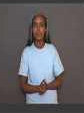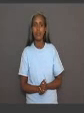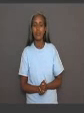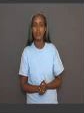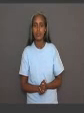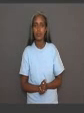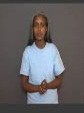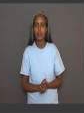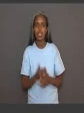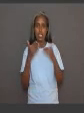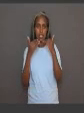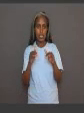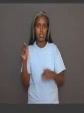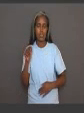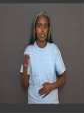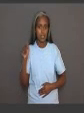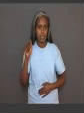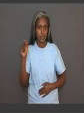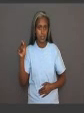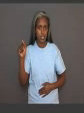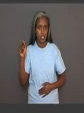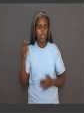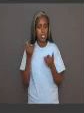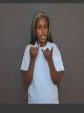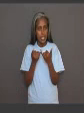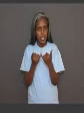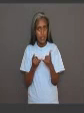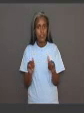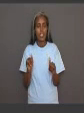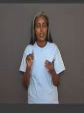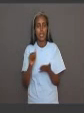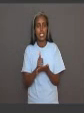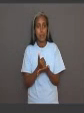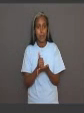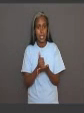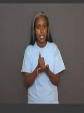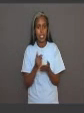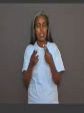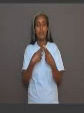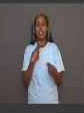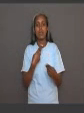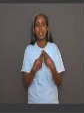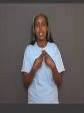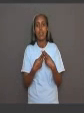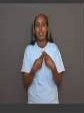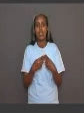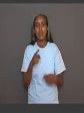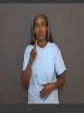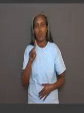The standard deviation divided by the mean multiplied